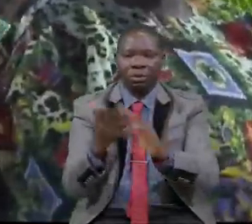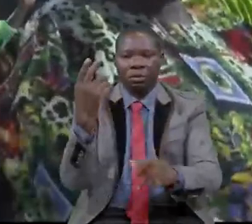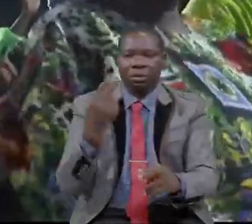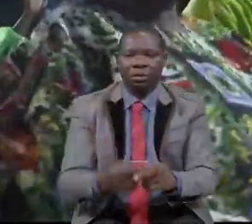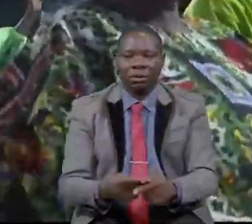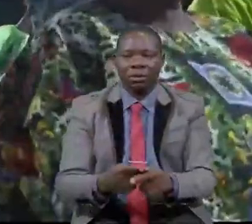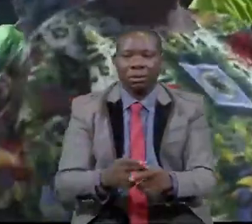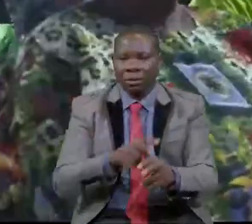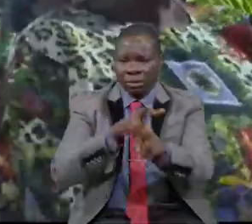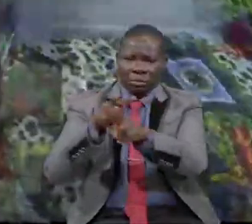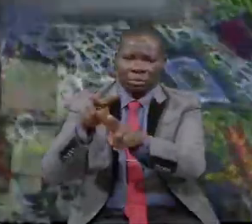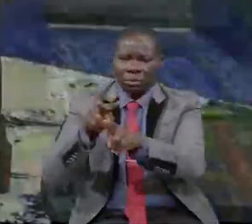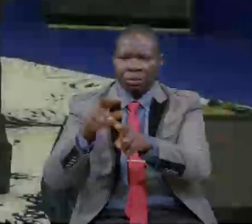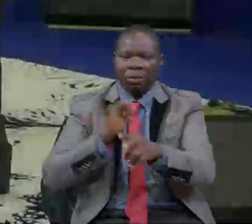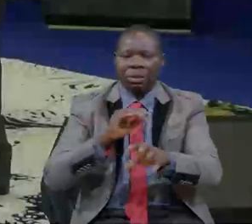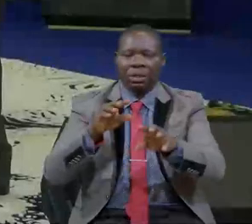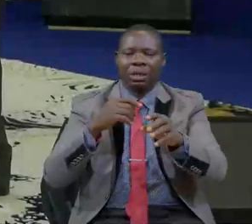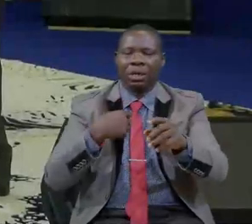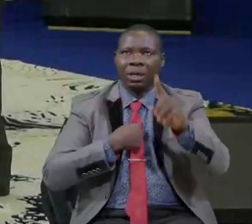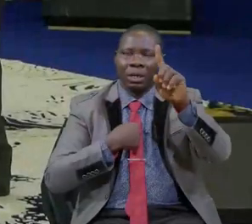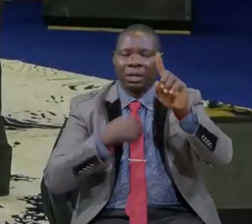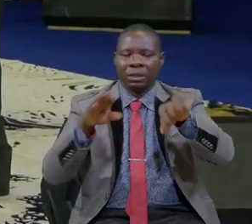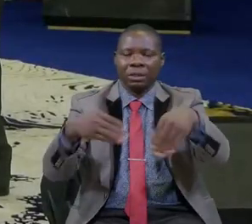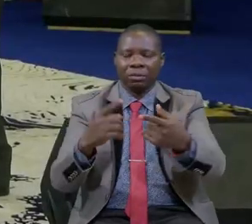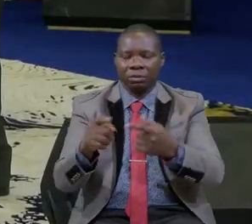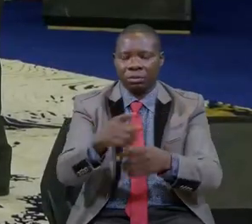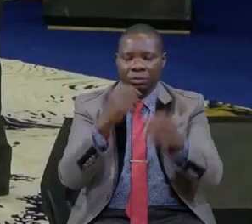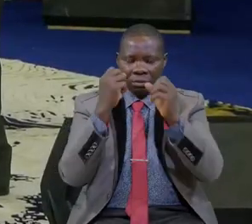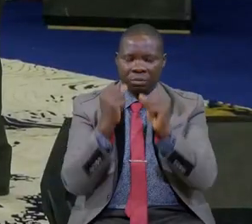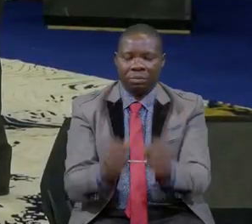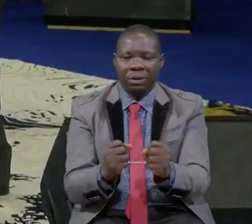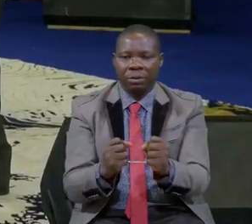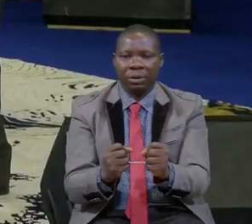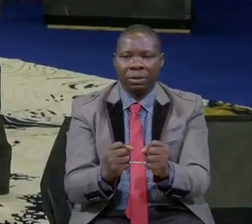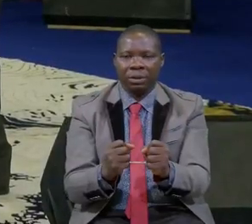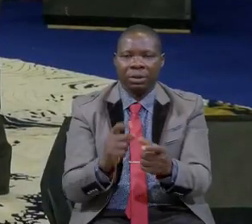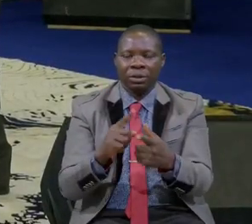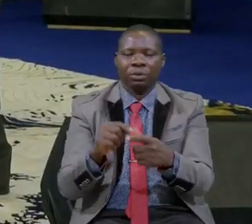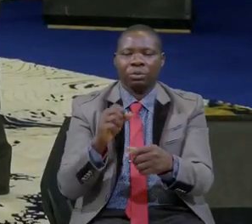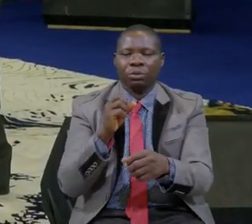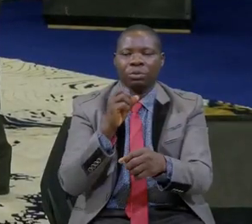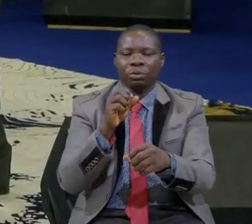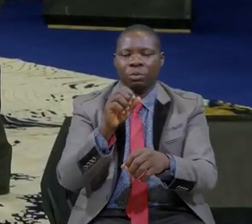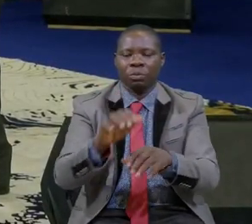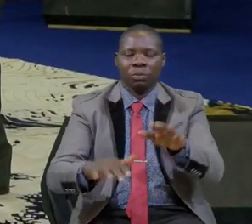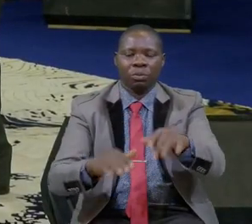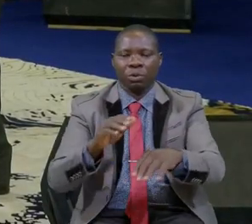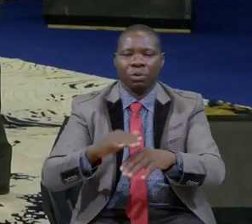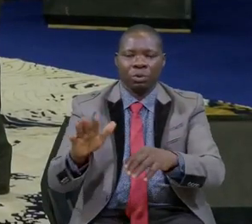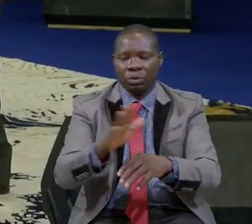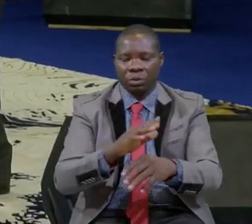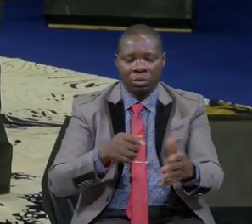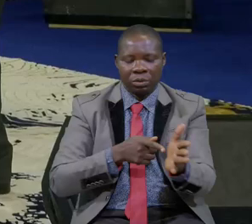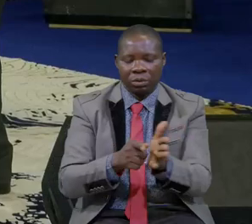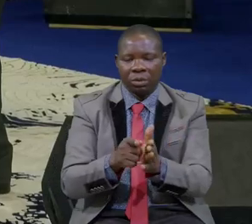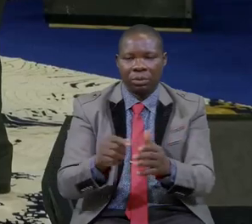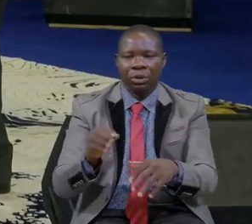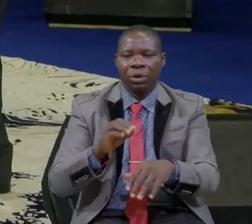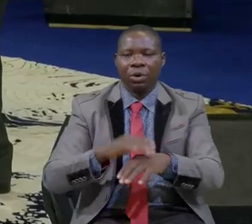Behold, I give unto you power to tread on your serpents, on your